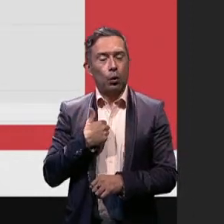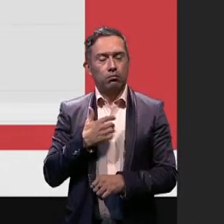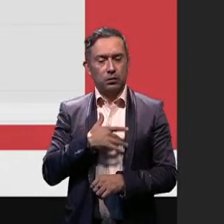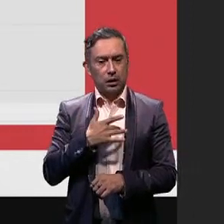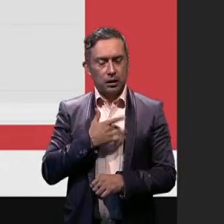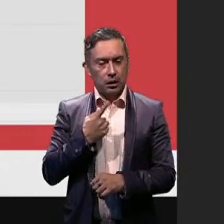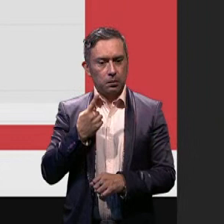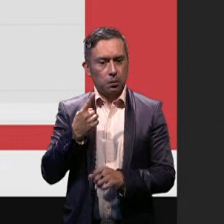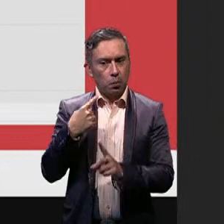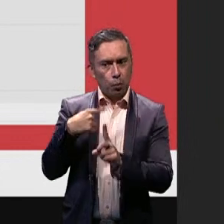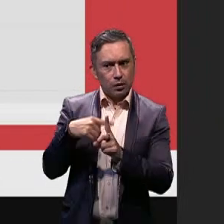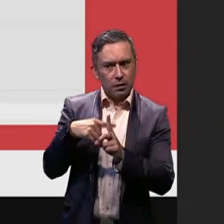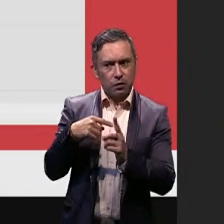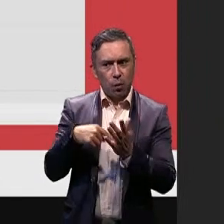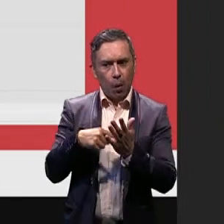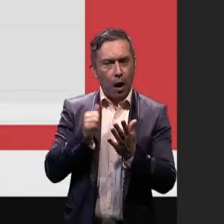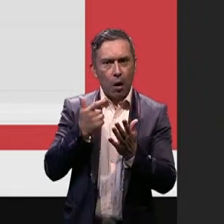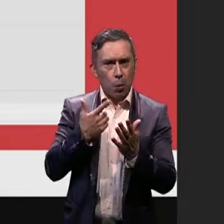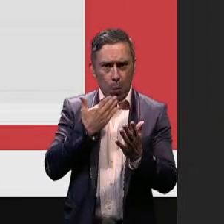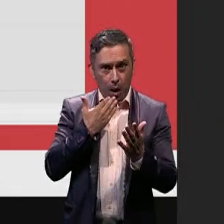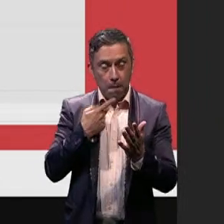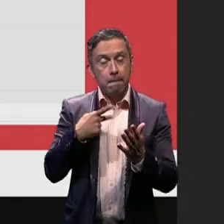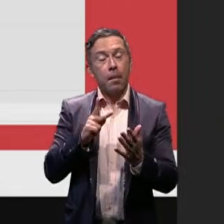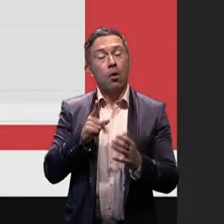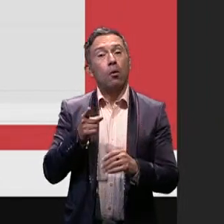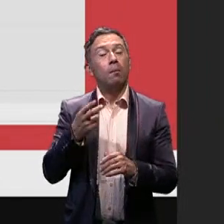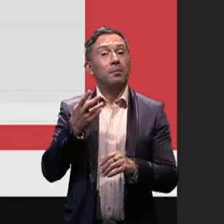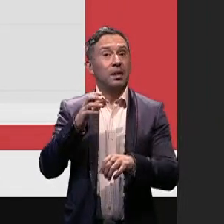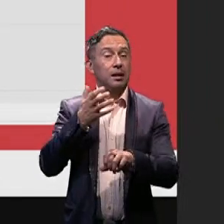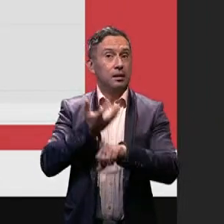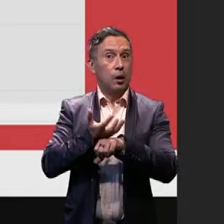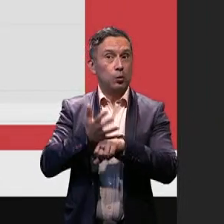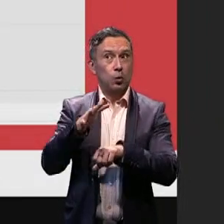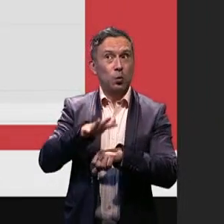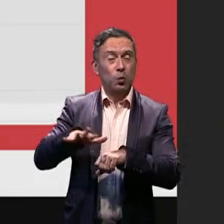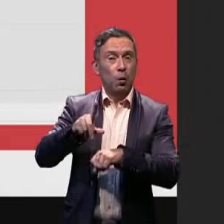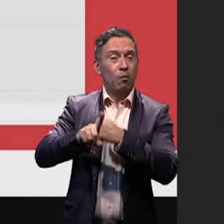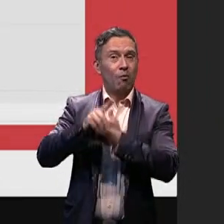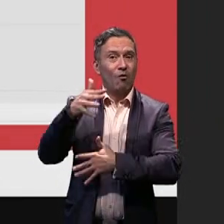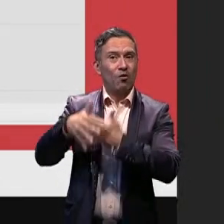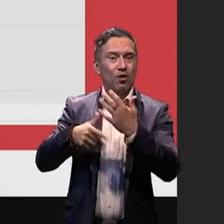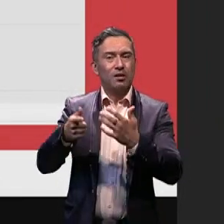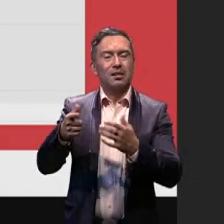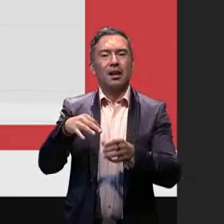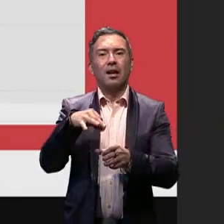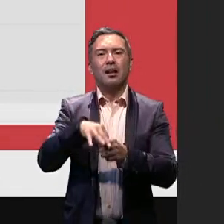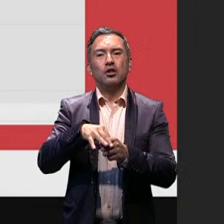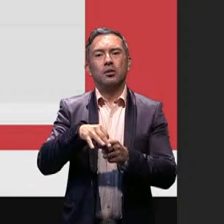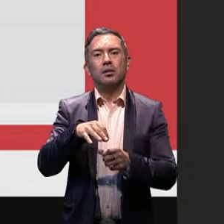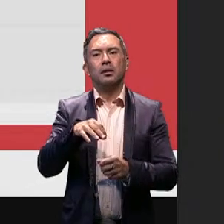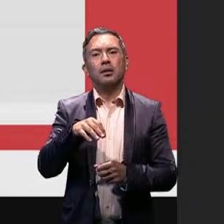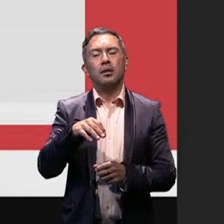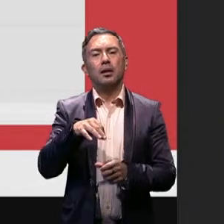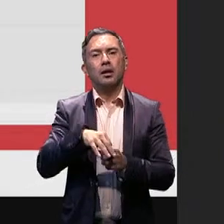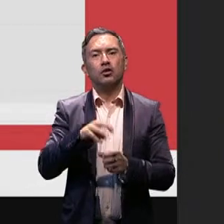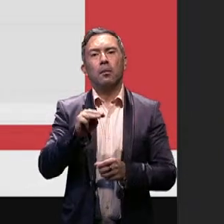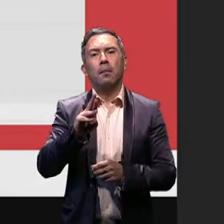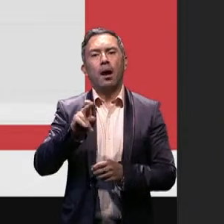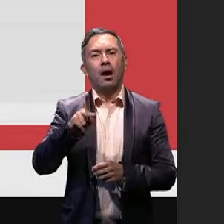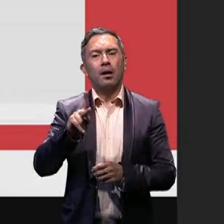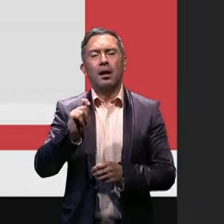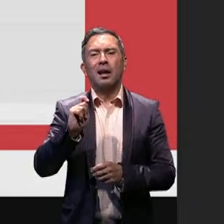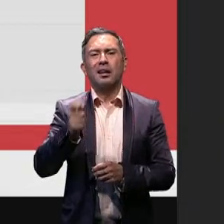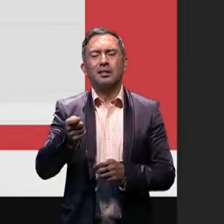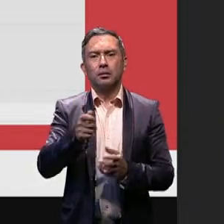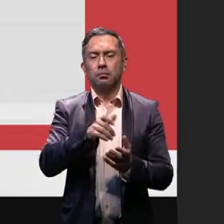States, and that's Election Line. Election Line is a accumulation of news reporting at the state